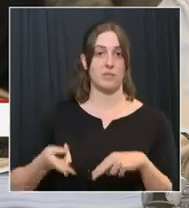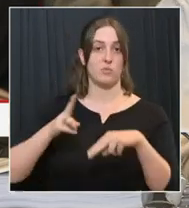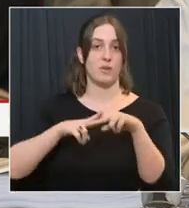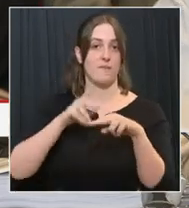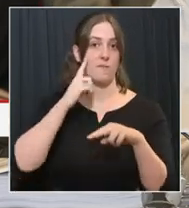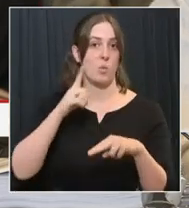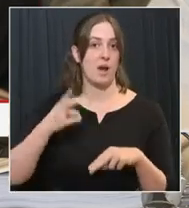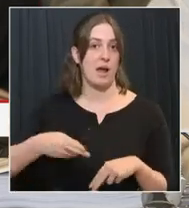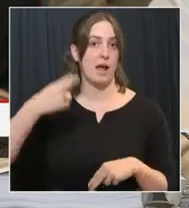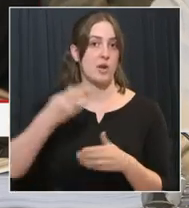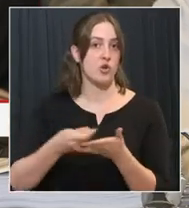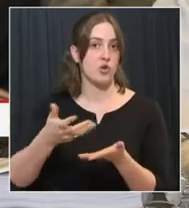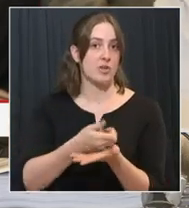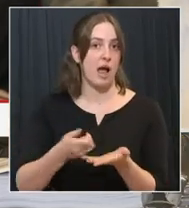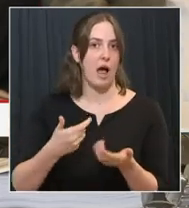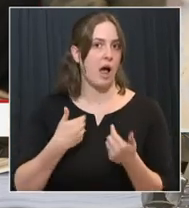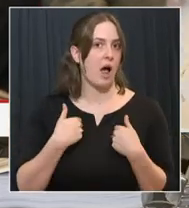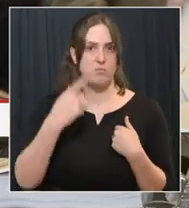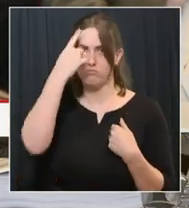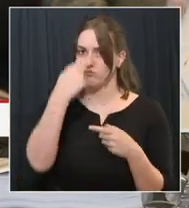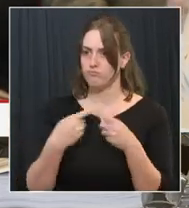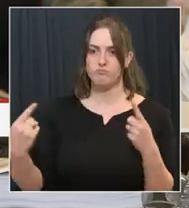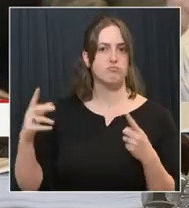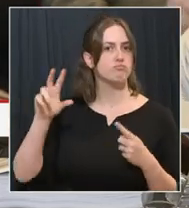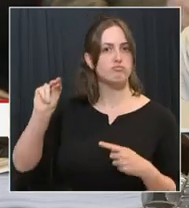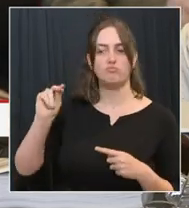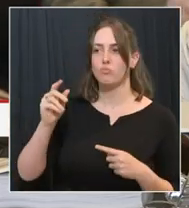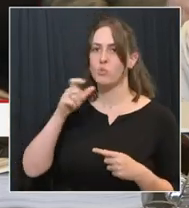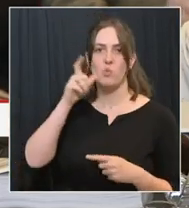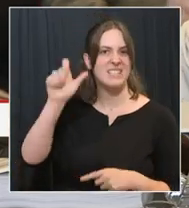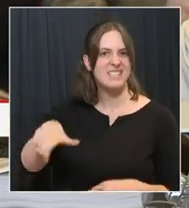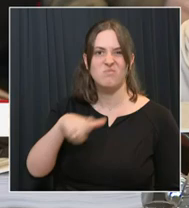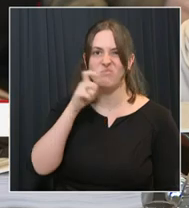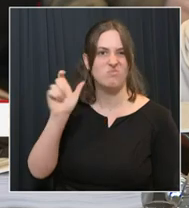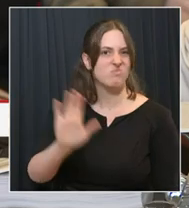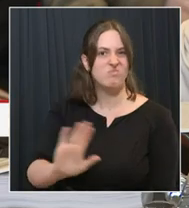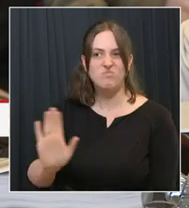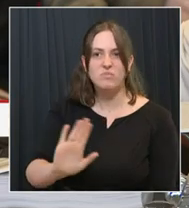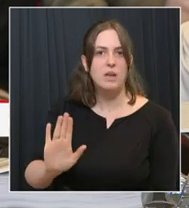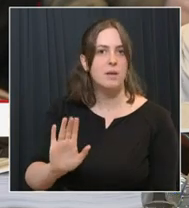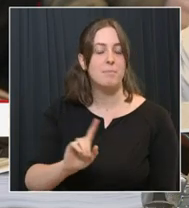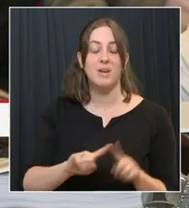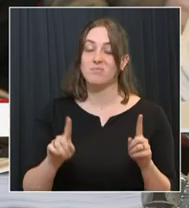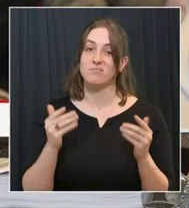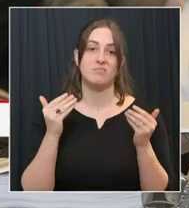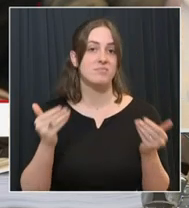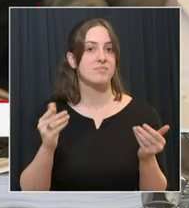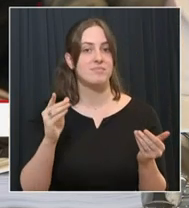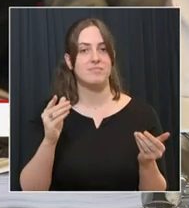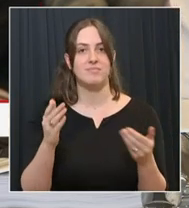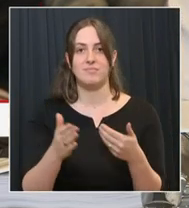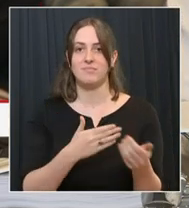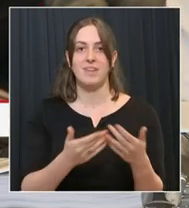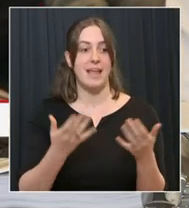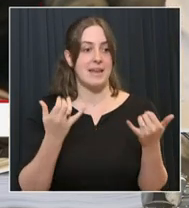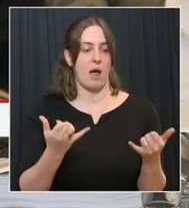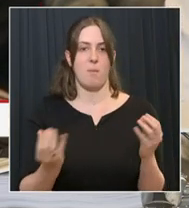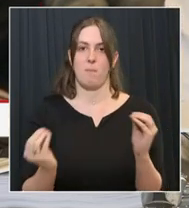we don't need it, don't do it. We did it anyway. And we created more programs that now today we can't